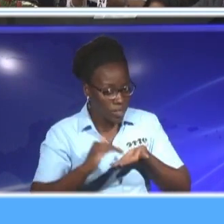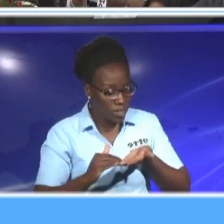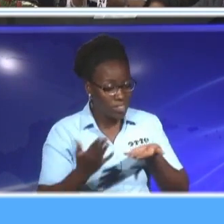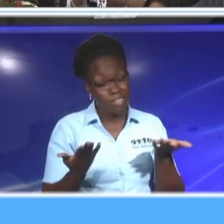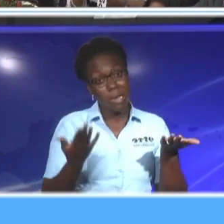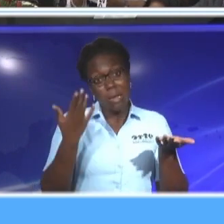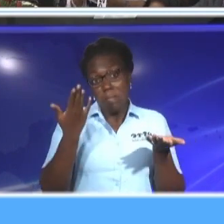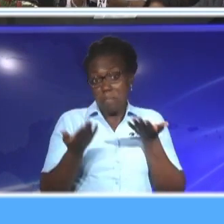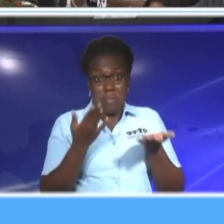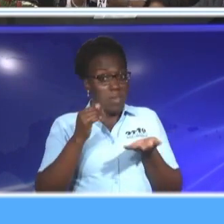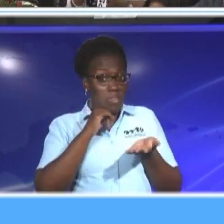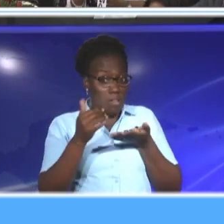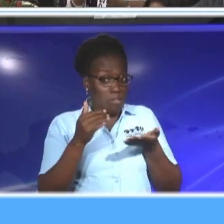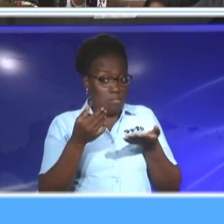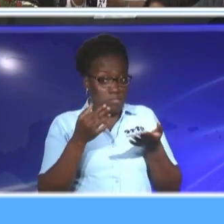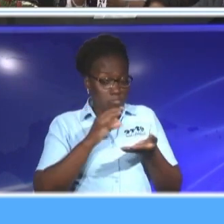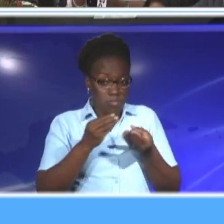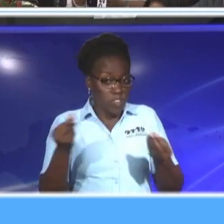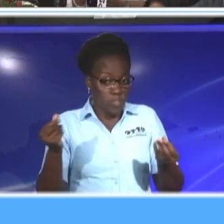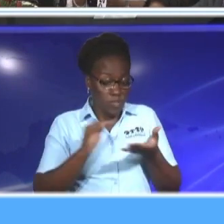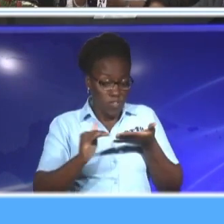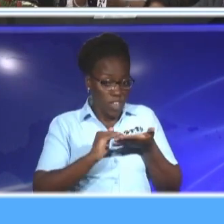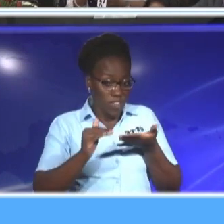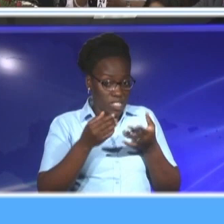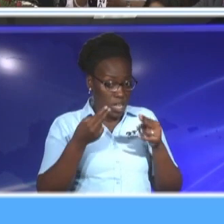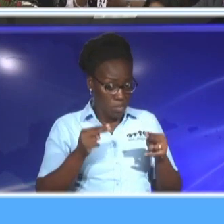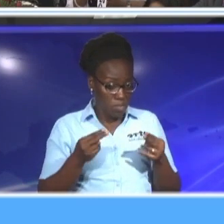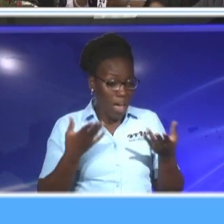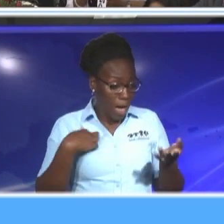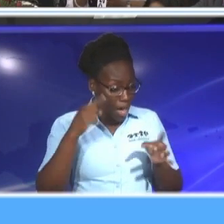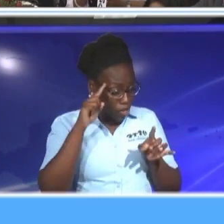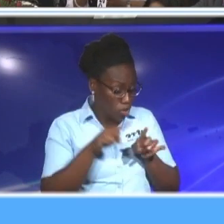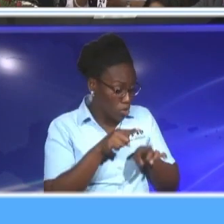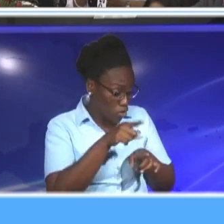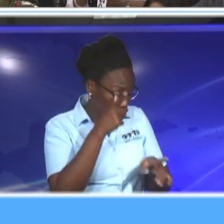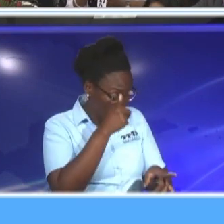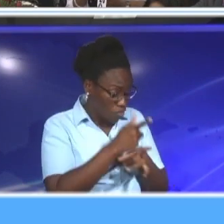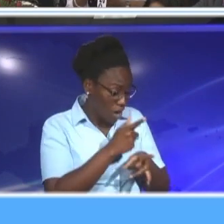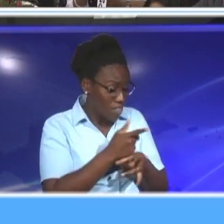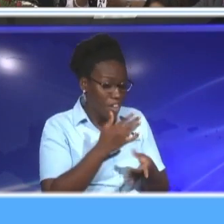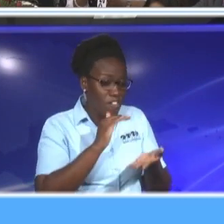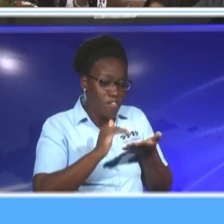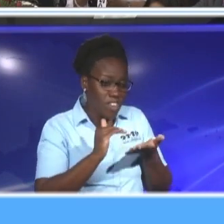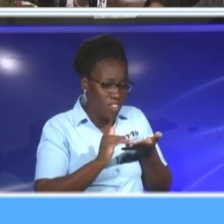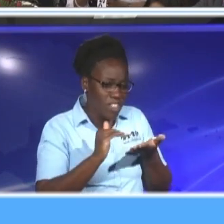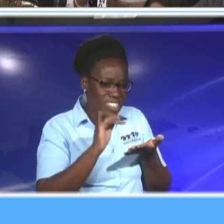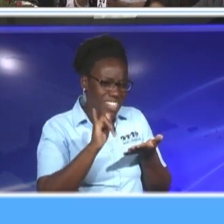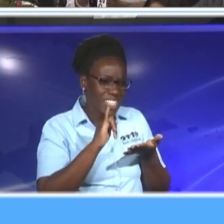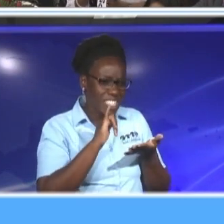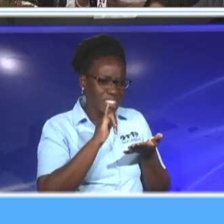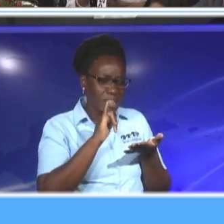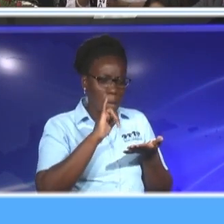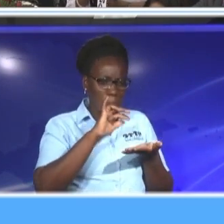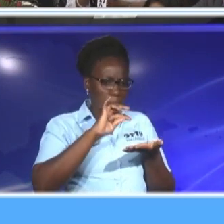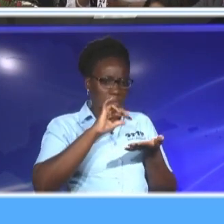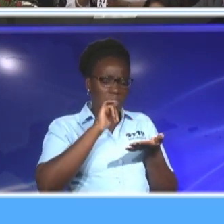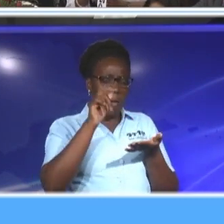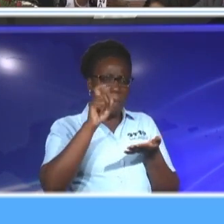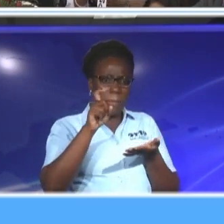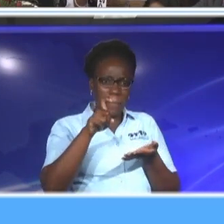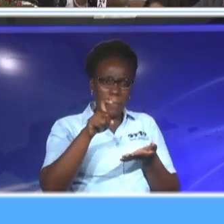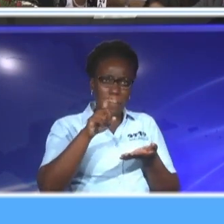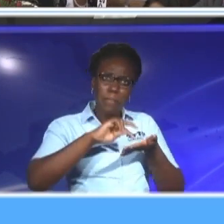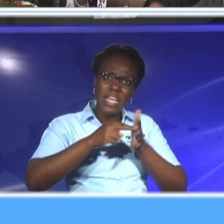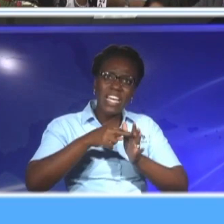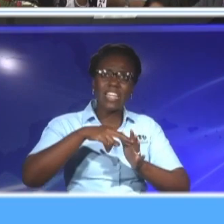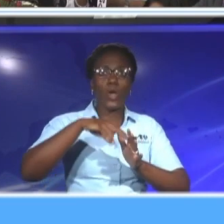may not happen. So I do agree that you're right. I mean, forgiveness is not a precondition, but it helps.